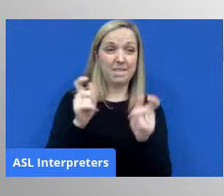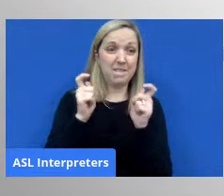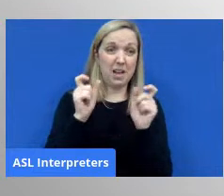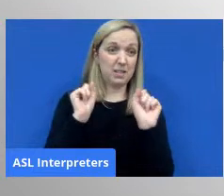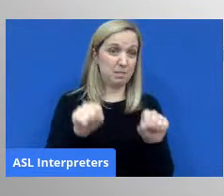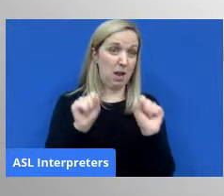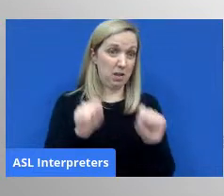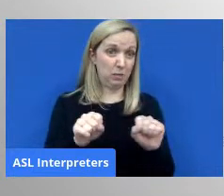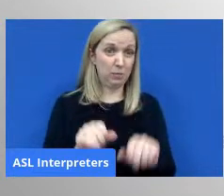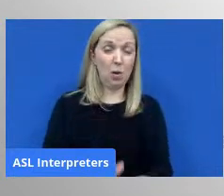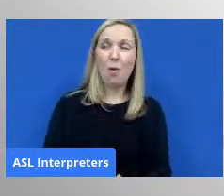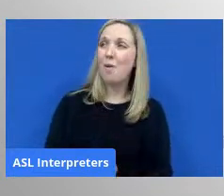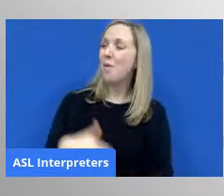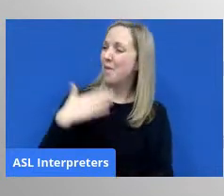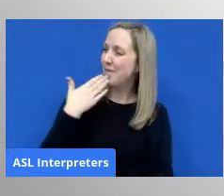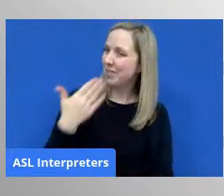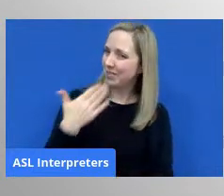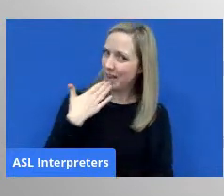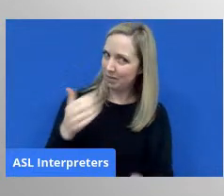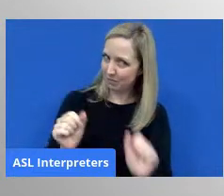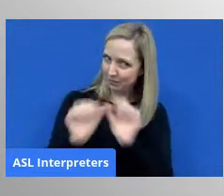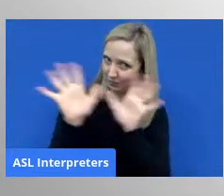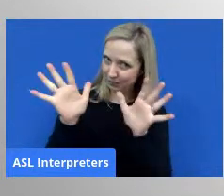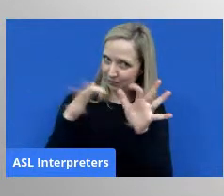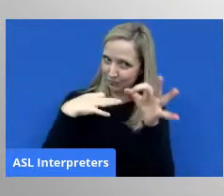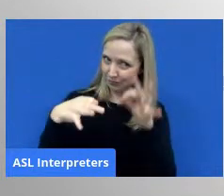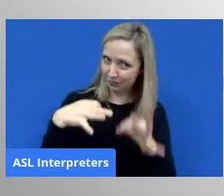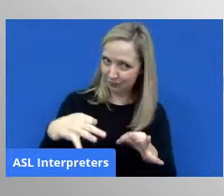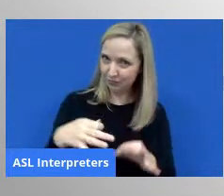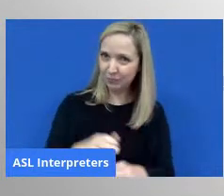Thank you for that clarification.